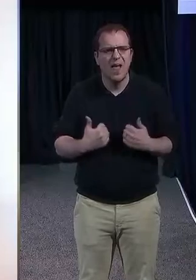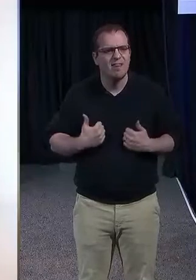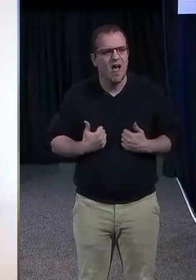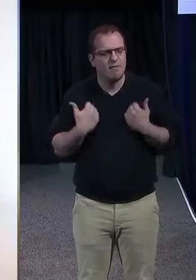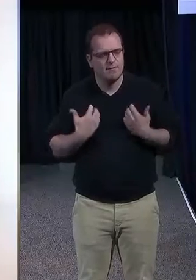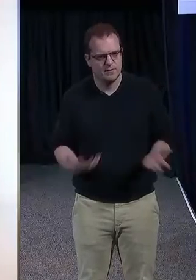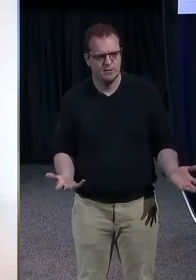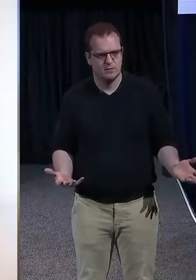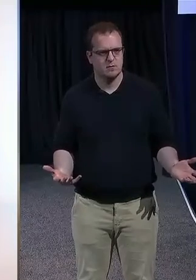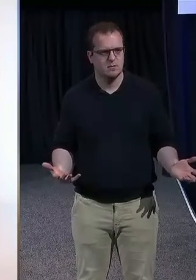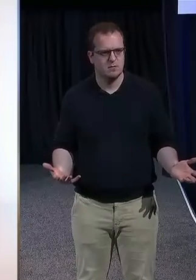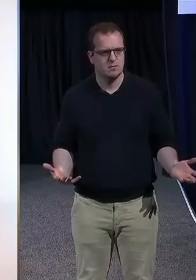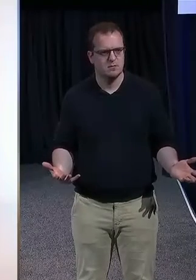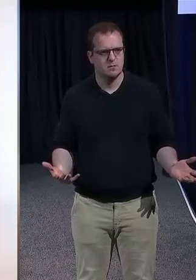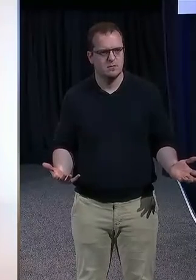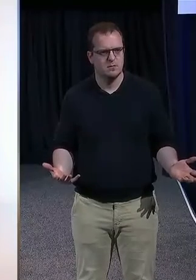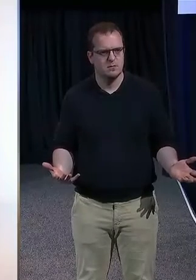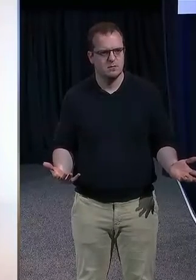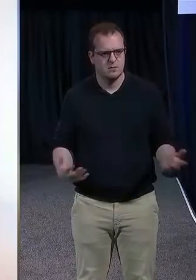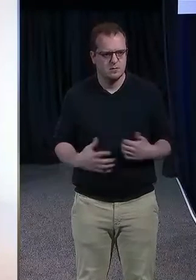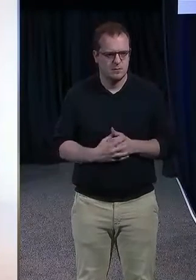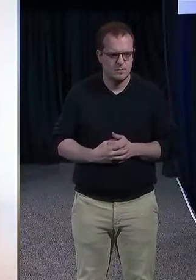Life.